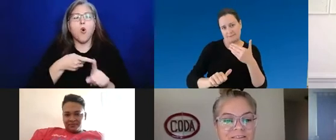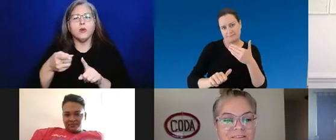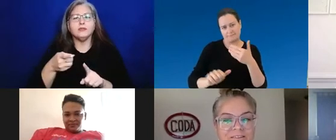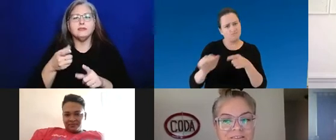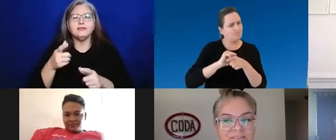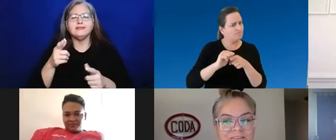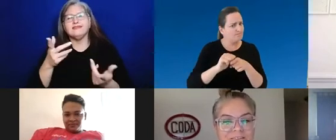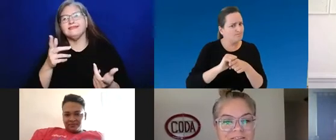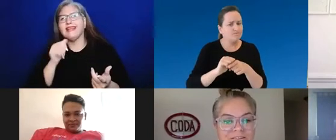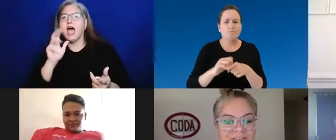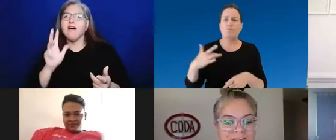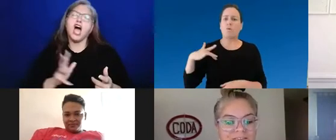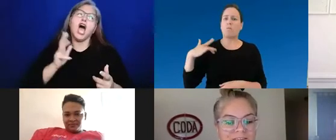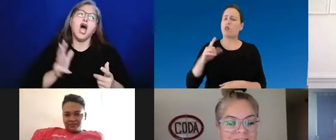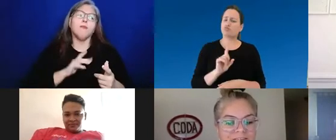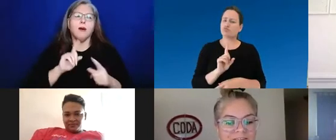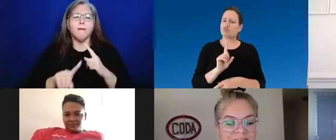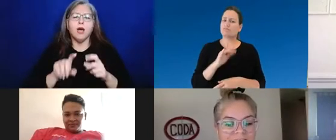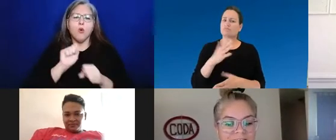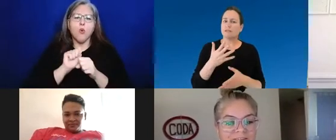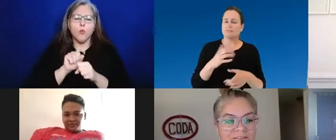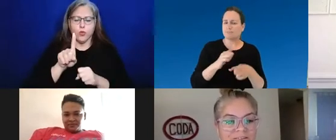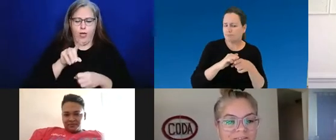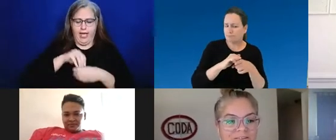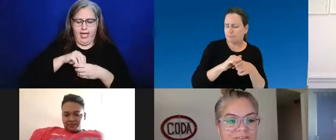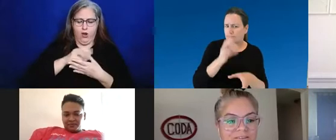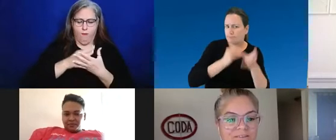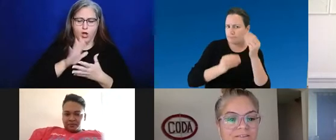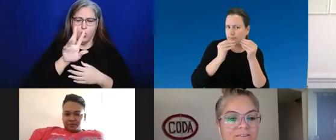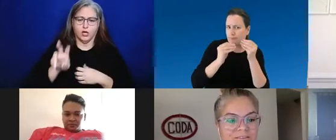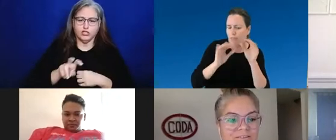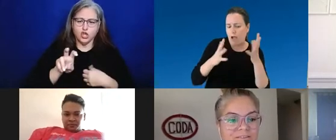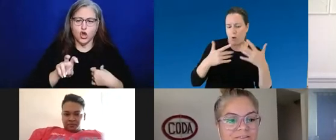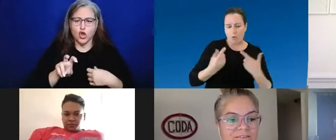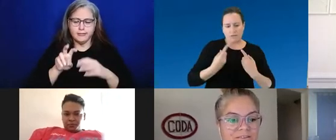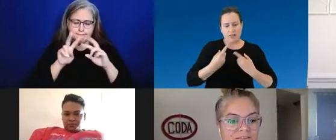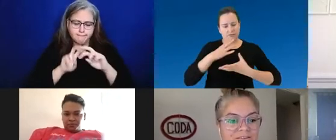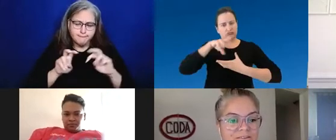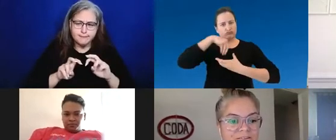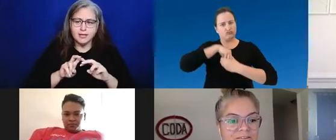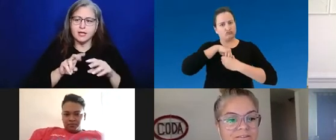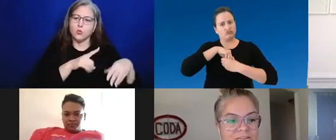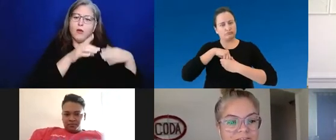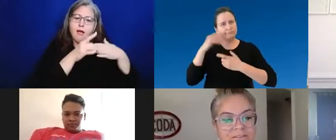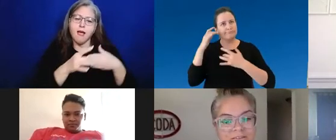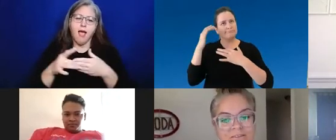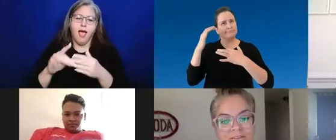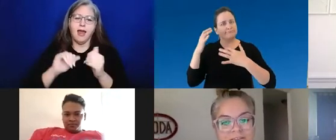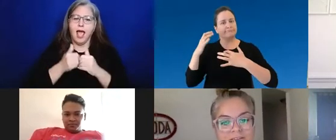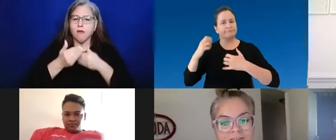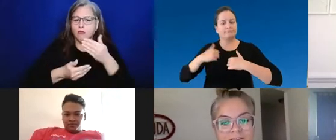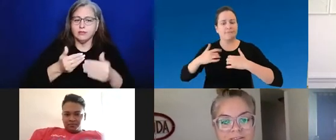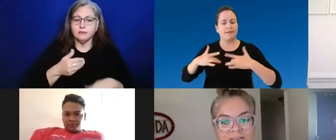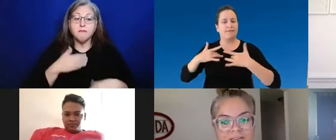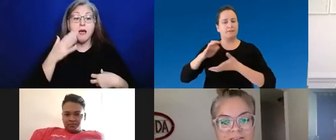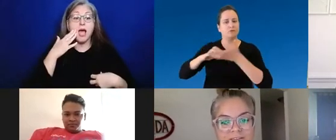but just to work with your inner parts, to work with your journeys, and in that way you'll be given guidance to do that. I know that